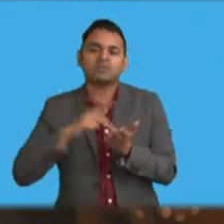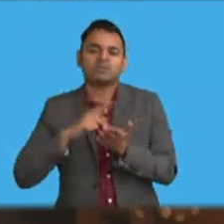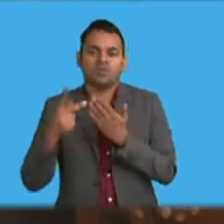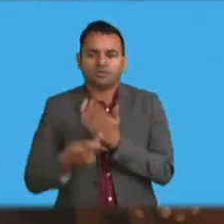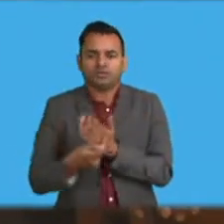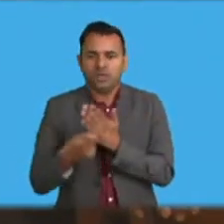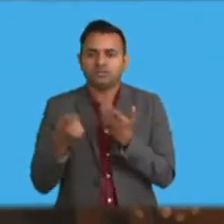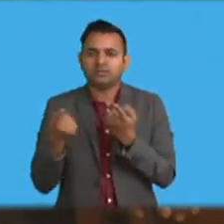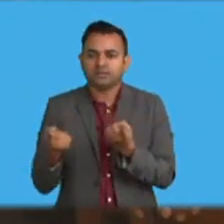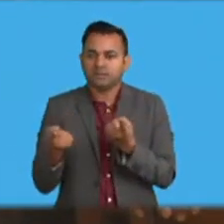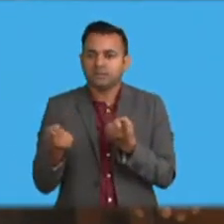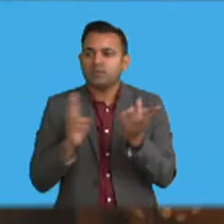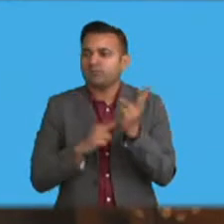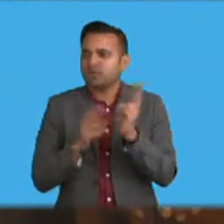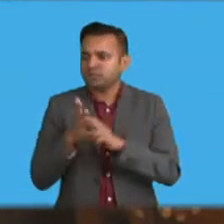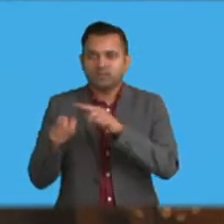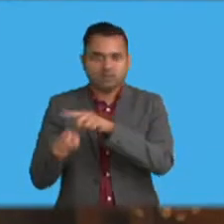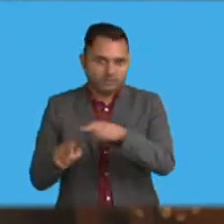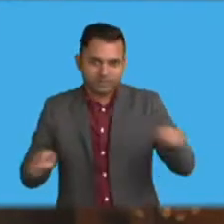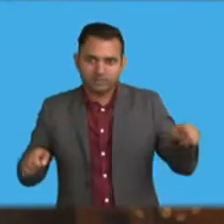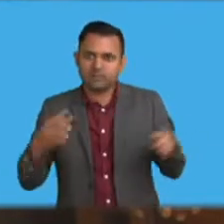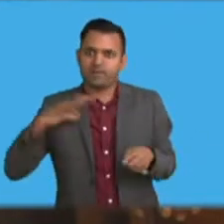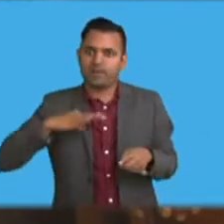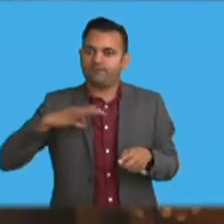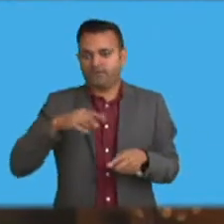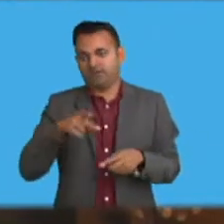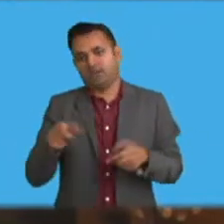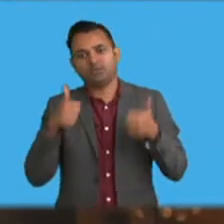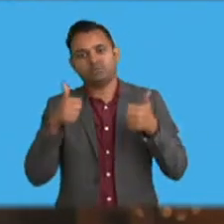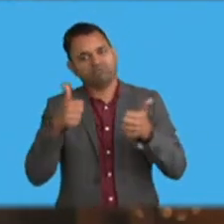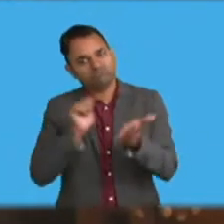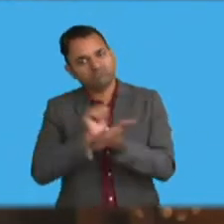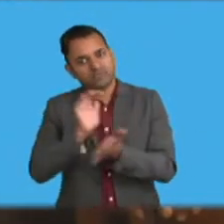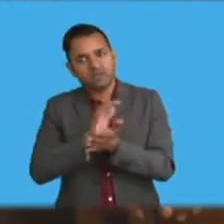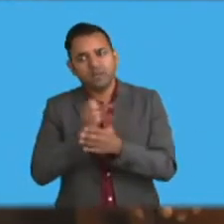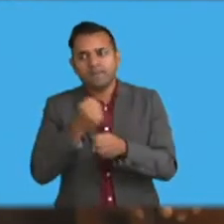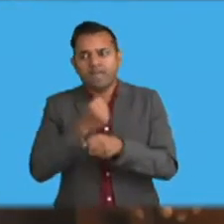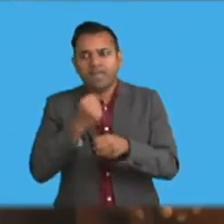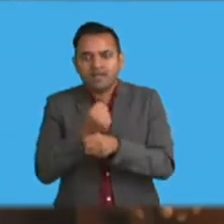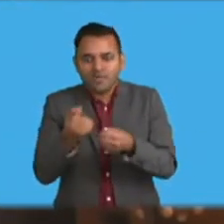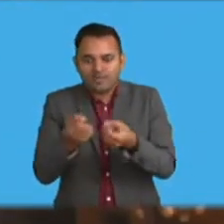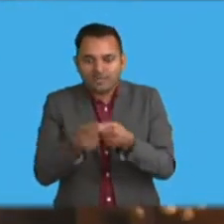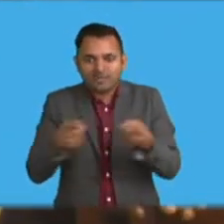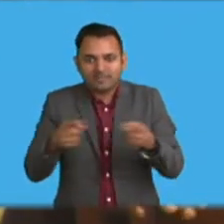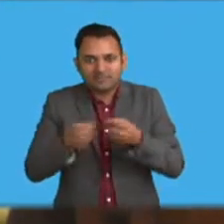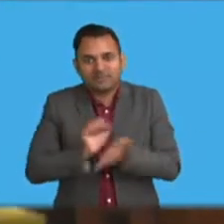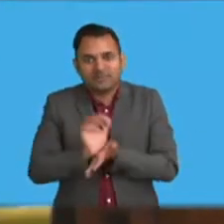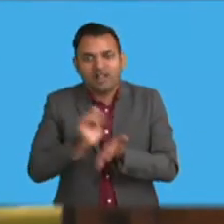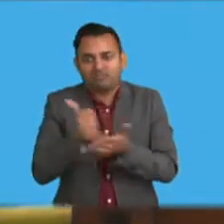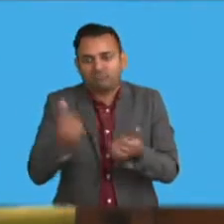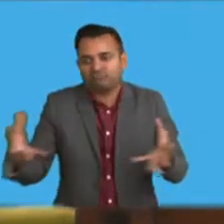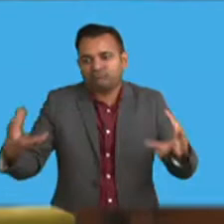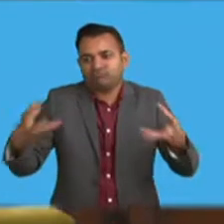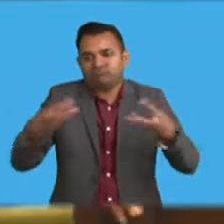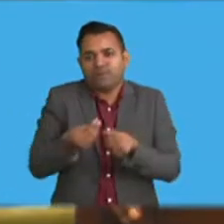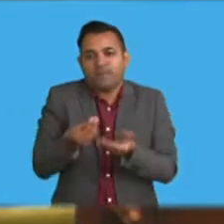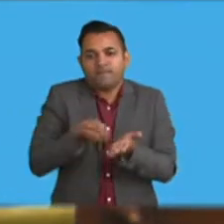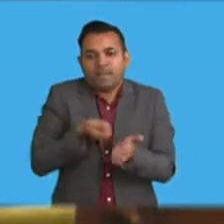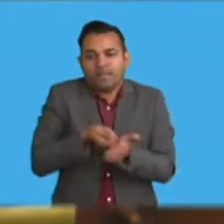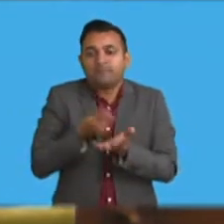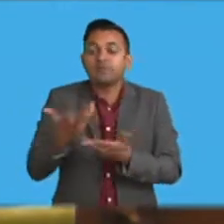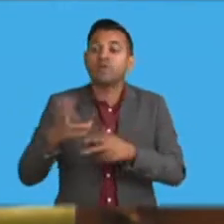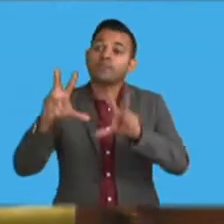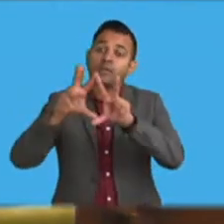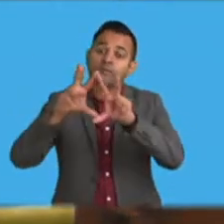have also benefited from selling produce directly to the ecotourism lodge. In the province of the Kandroe, Madam Speaker,